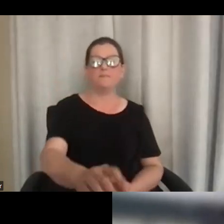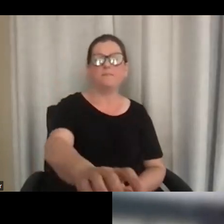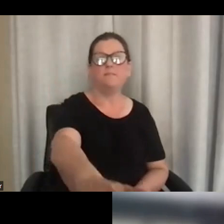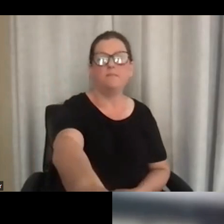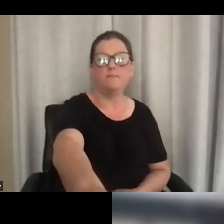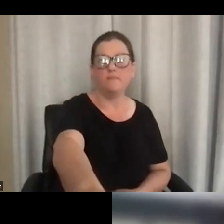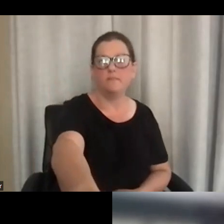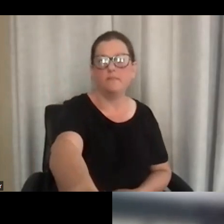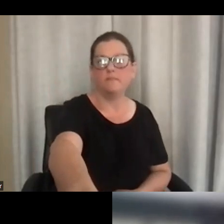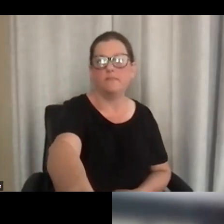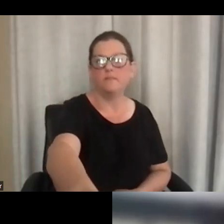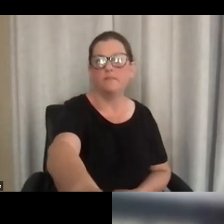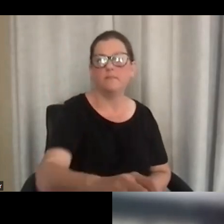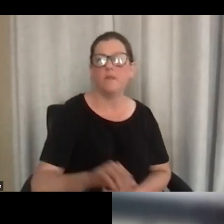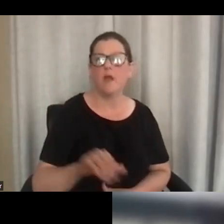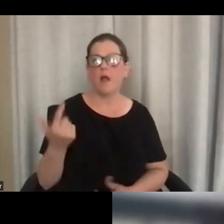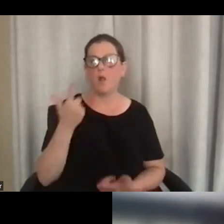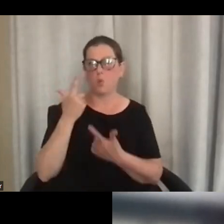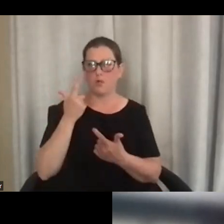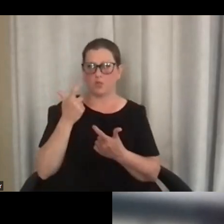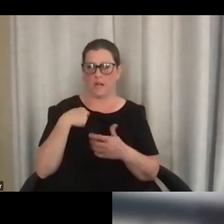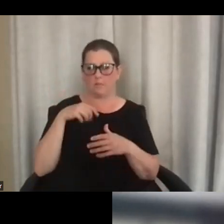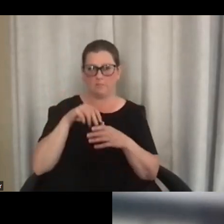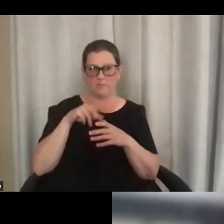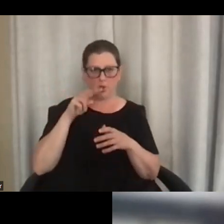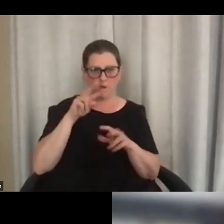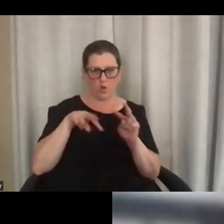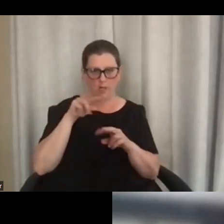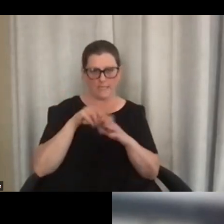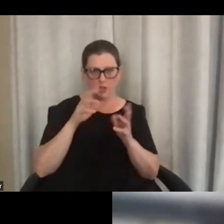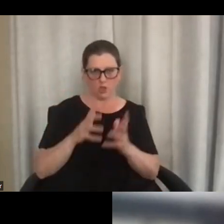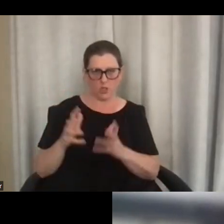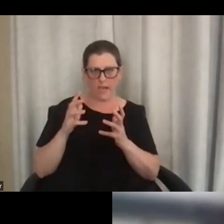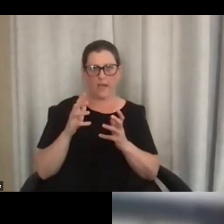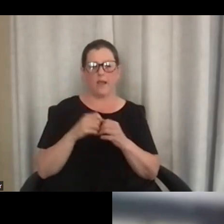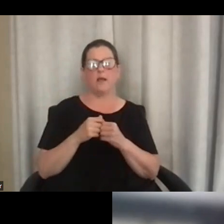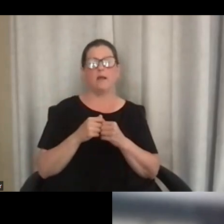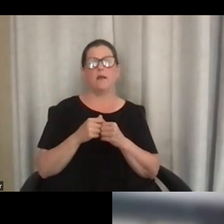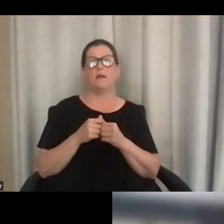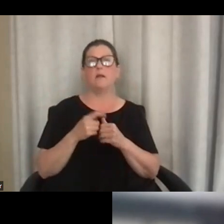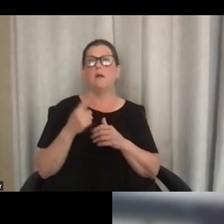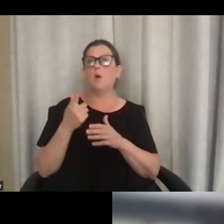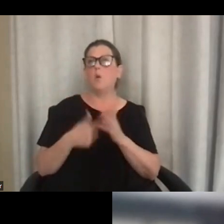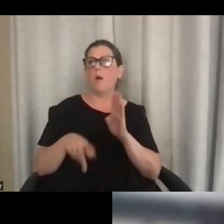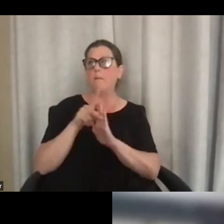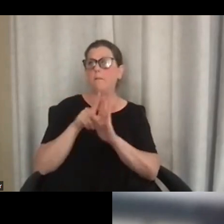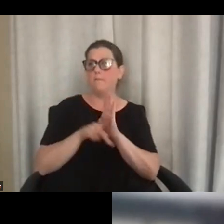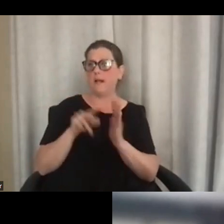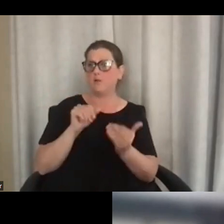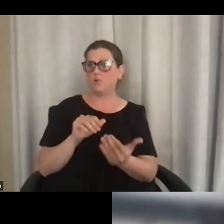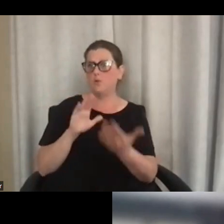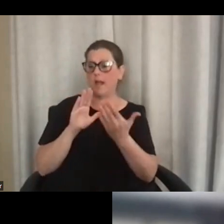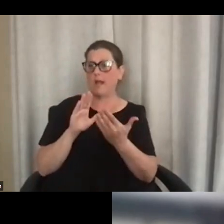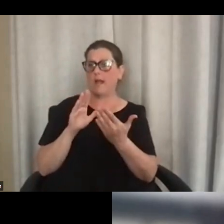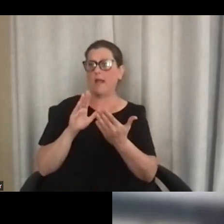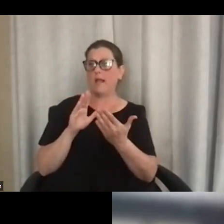Another question, and I'm just checking the chat to make sure nothing else has come in. What policy strategies have your